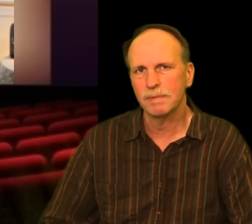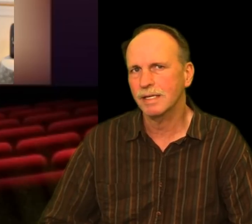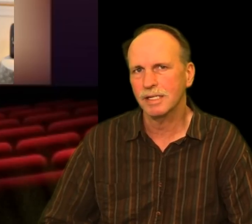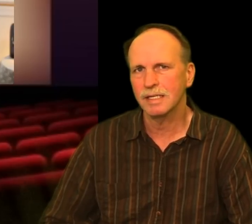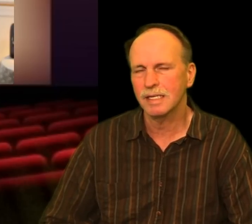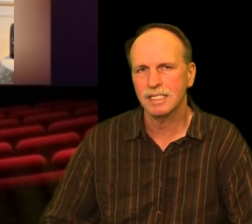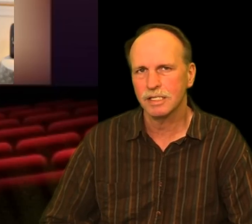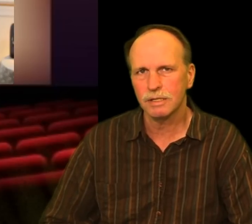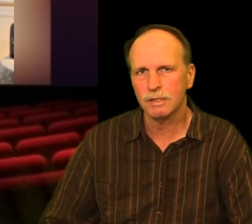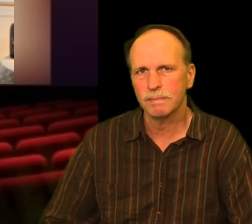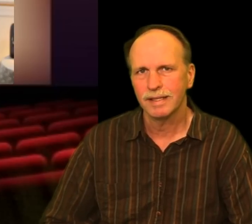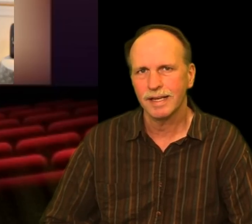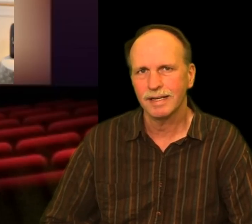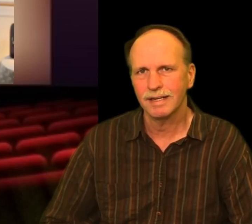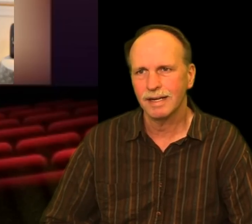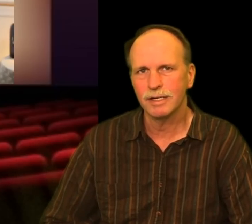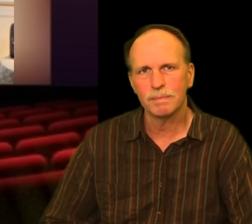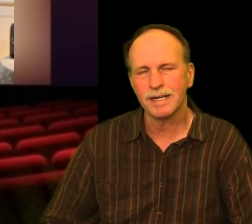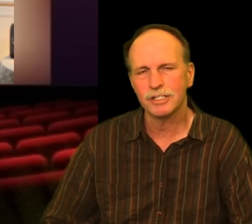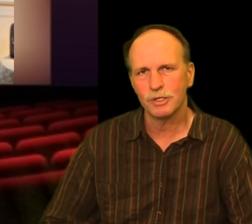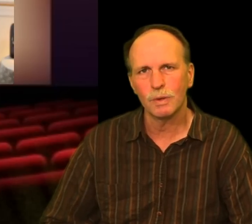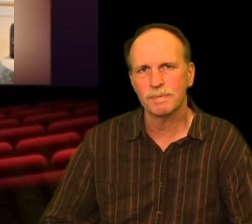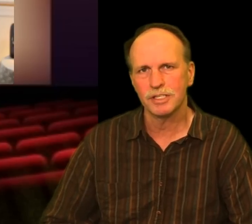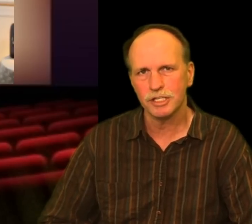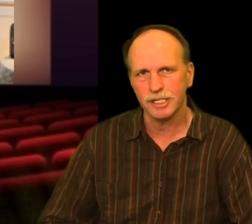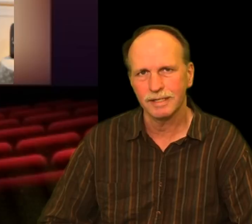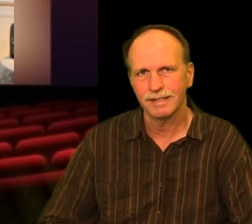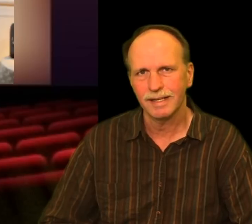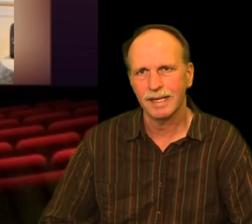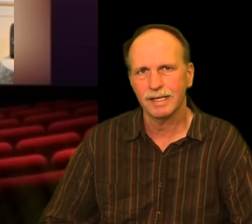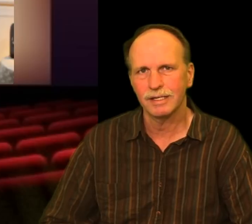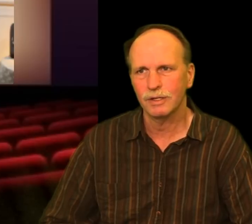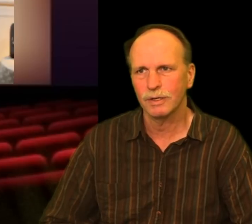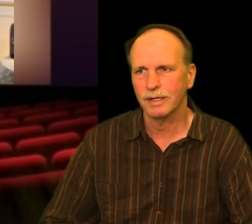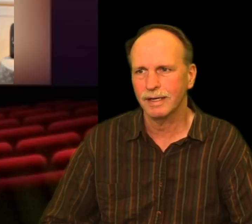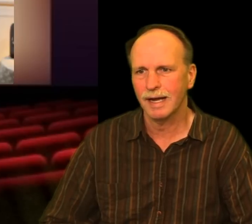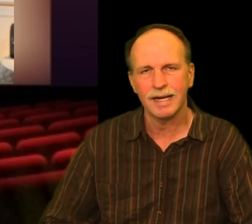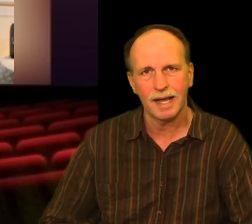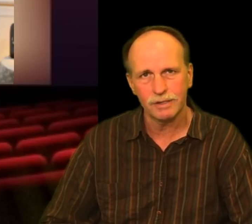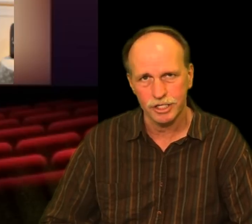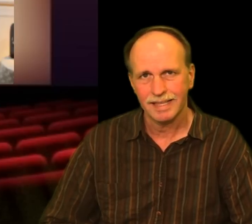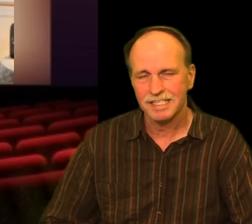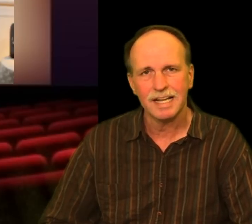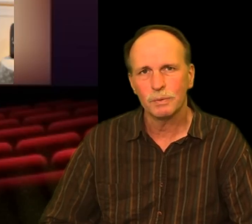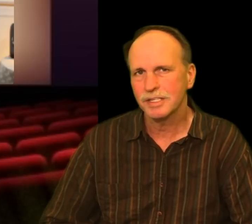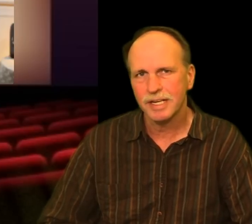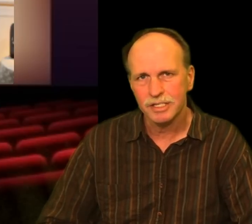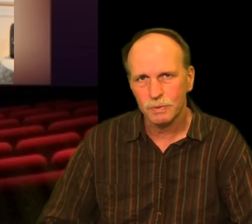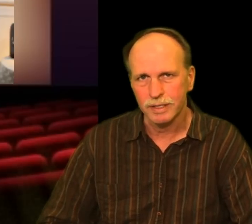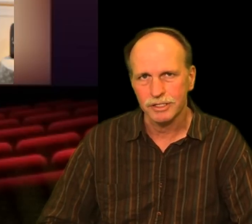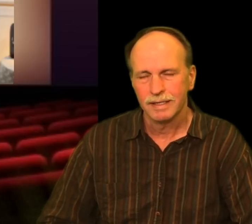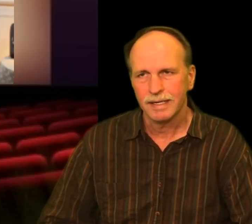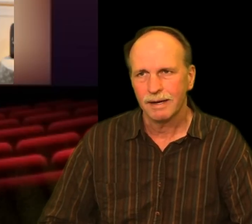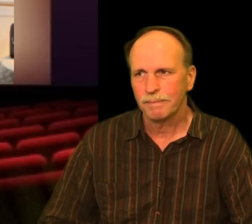it because it contains a term that undermines your position and your ideology. That's not the way